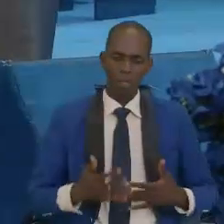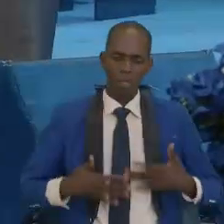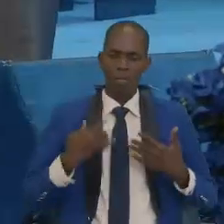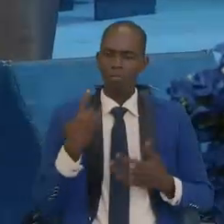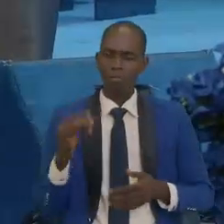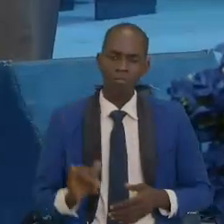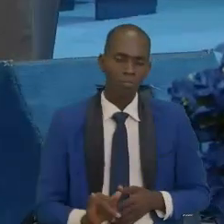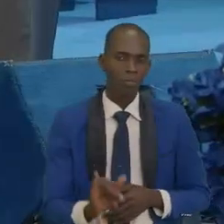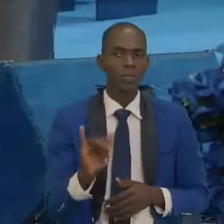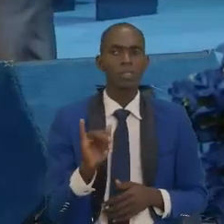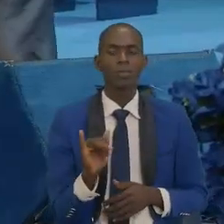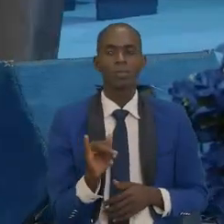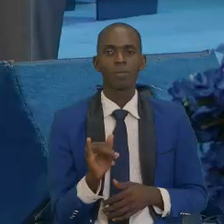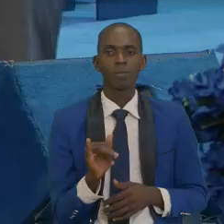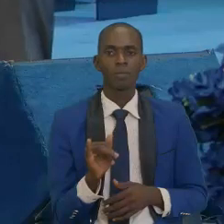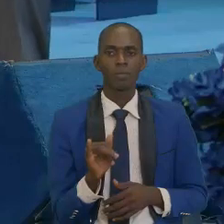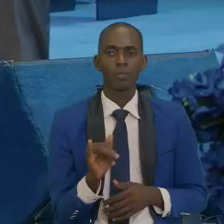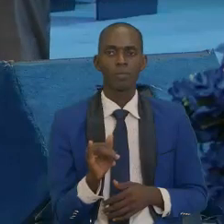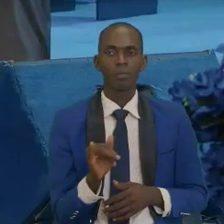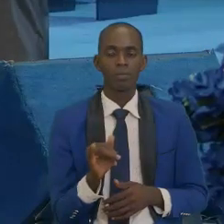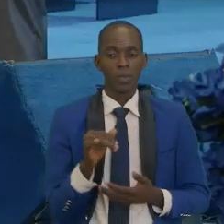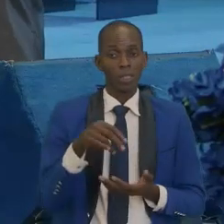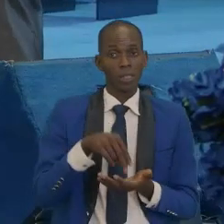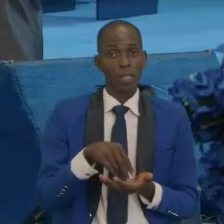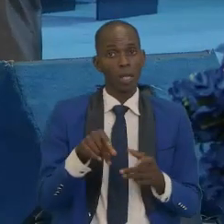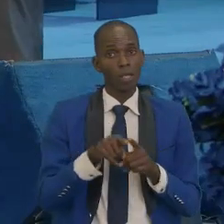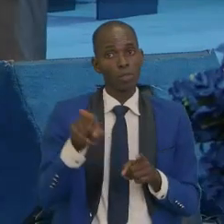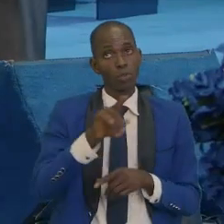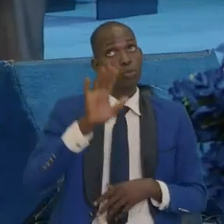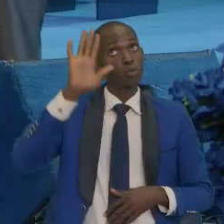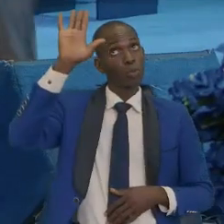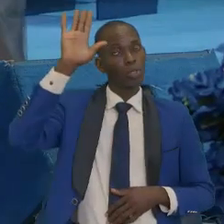everlasting. Stand up as you raise up your hand.